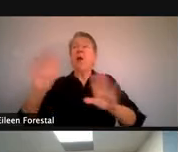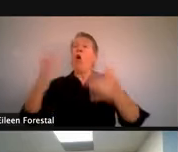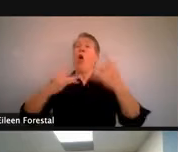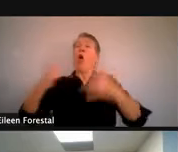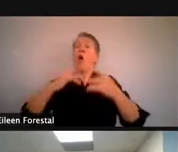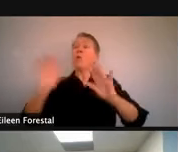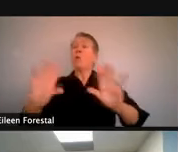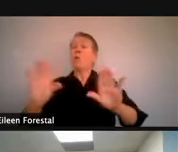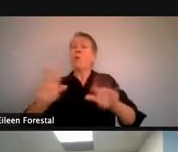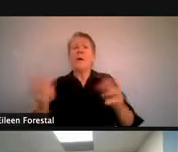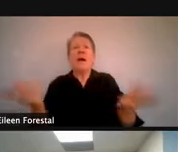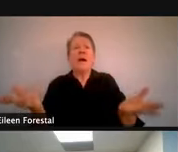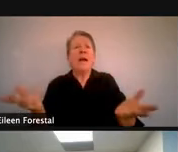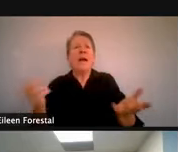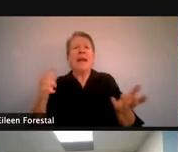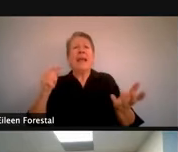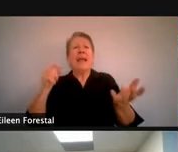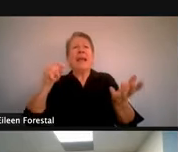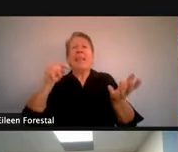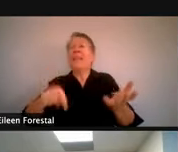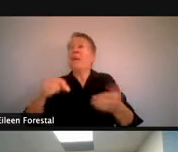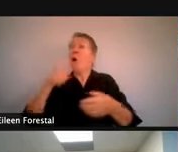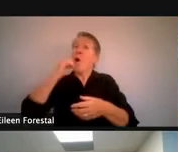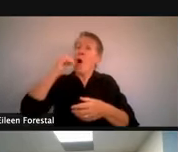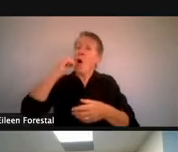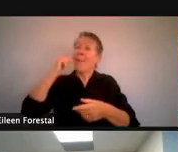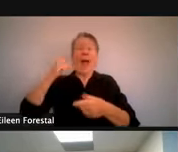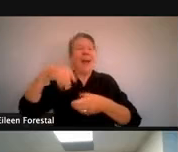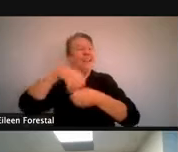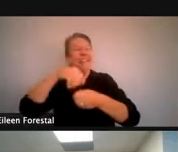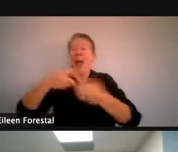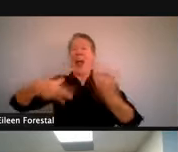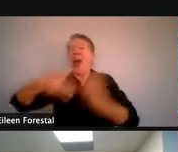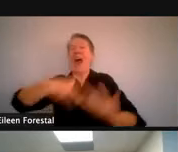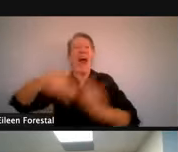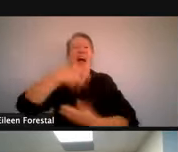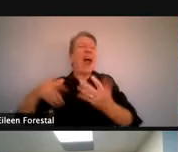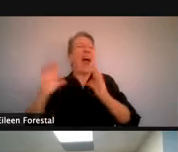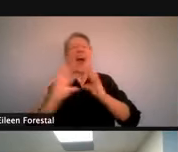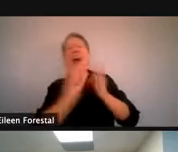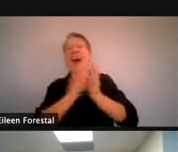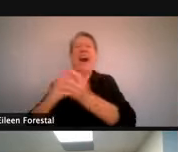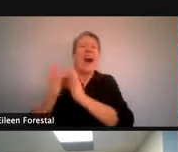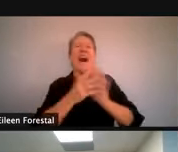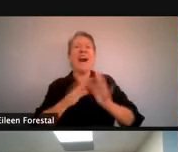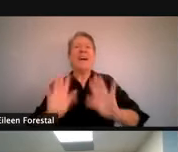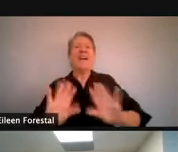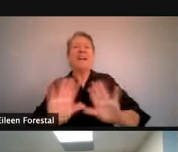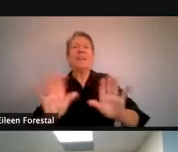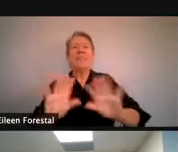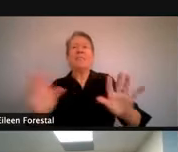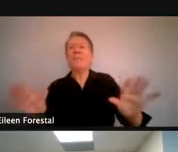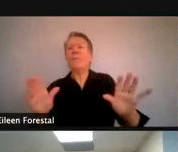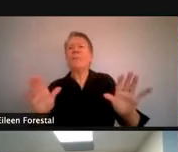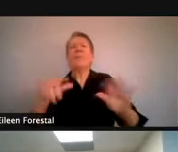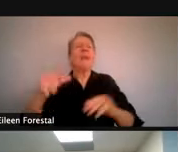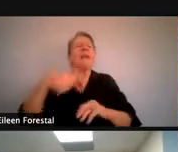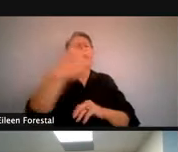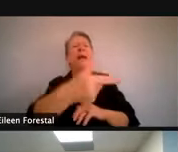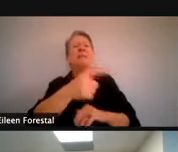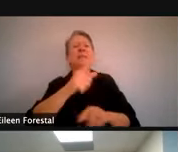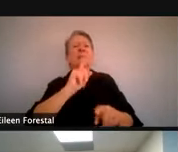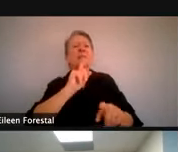normal that we have to continue to do. Thank you for that. Michelle, next up, let's keep plowing through a few more, please. Got it. Next, we have